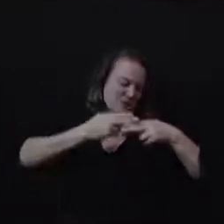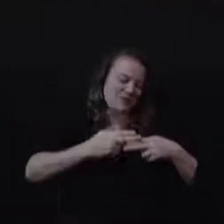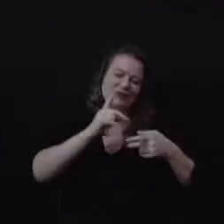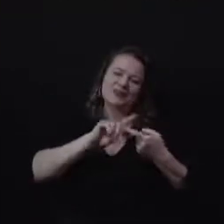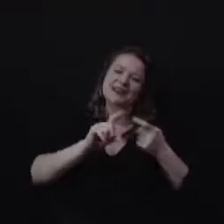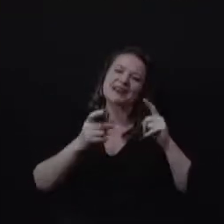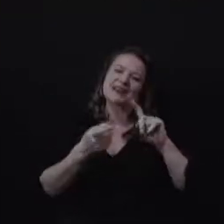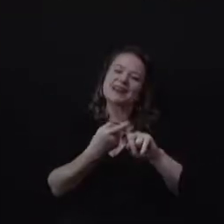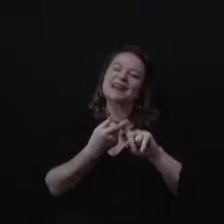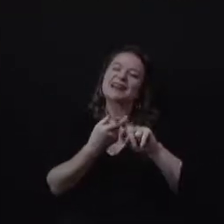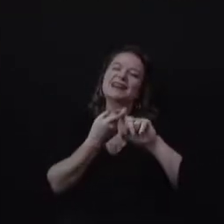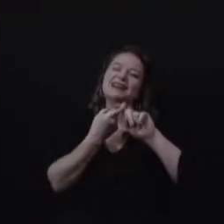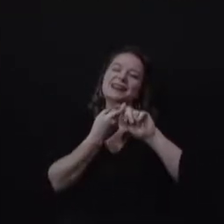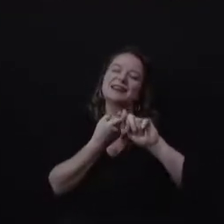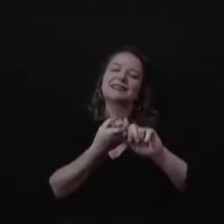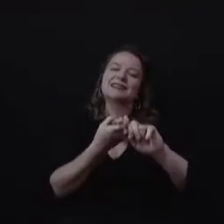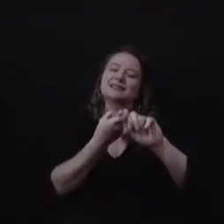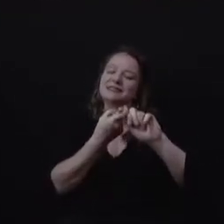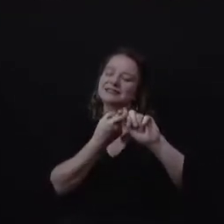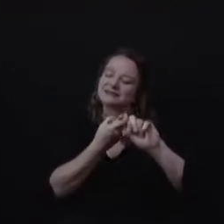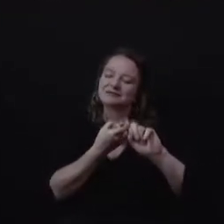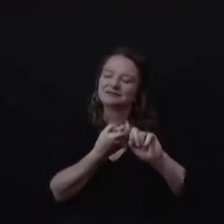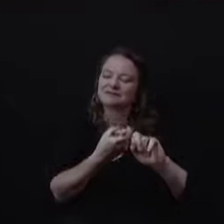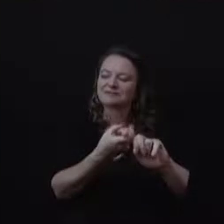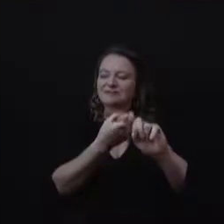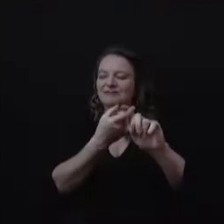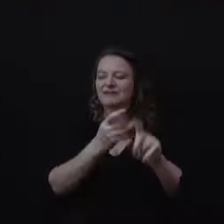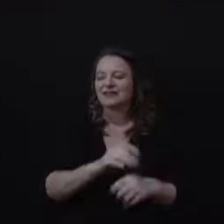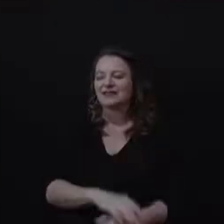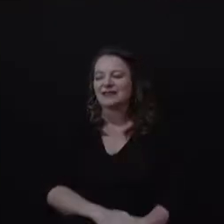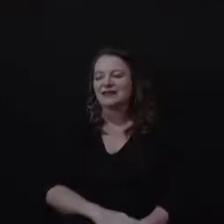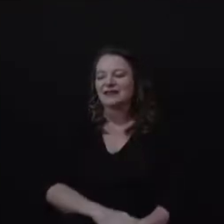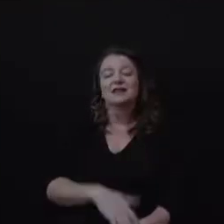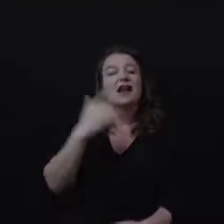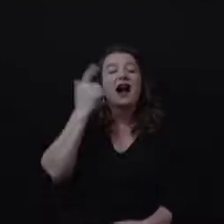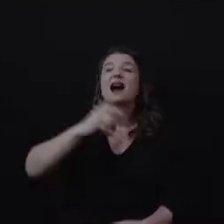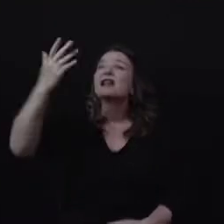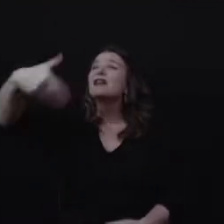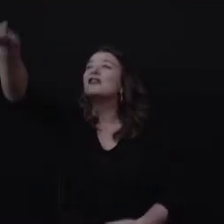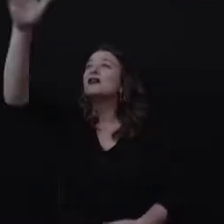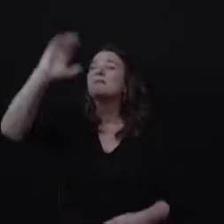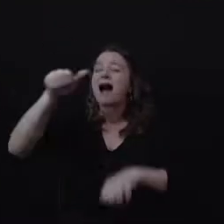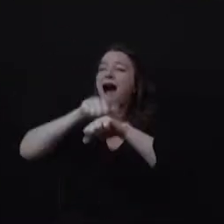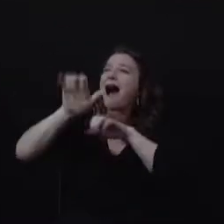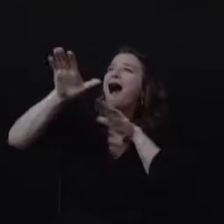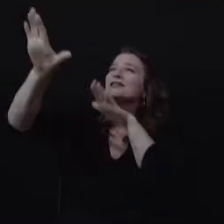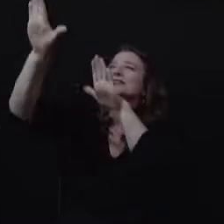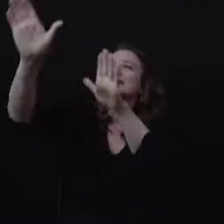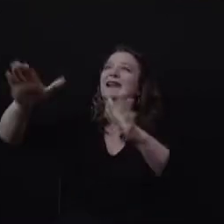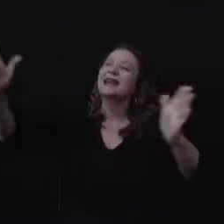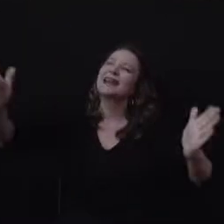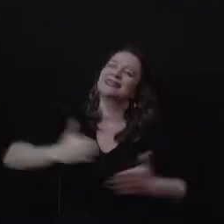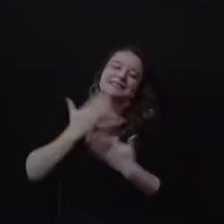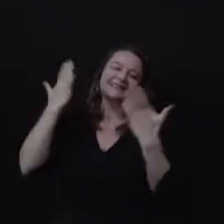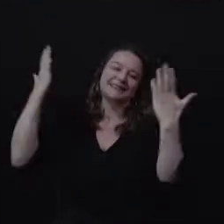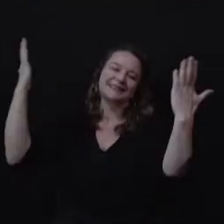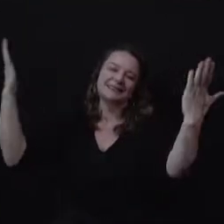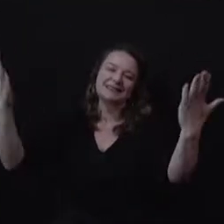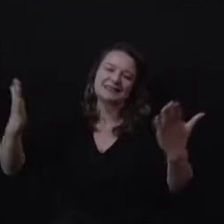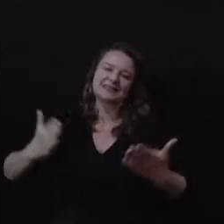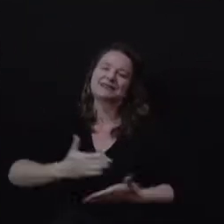call me friend. Thank you, Lord. Because the God of the mountain